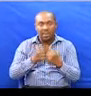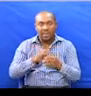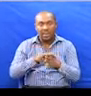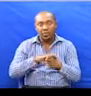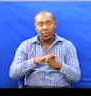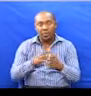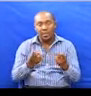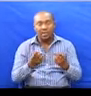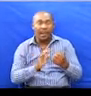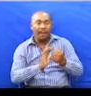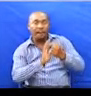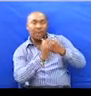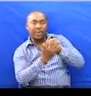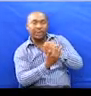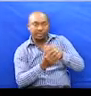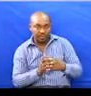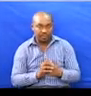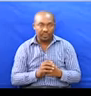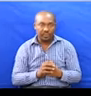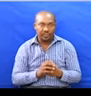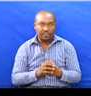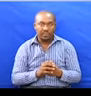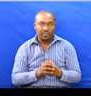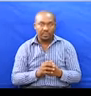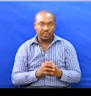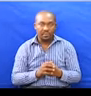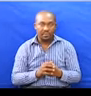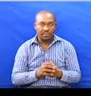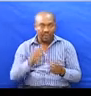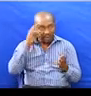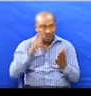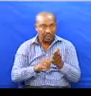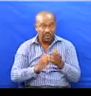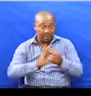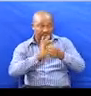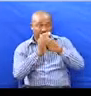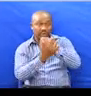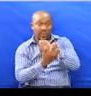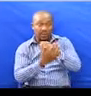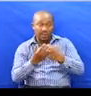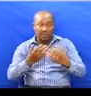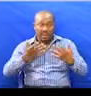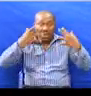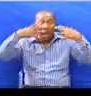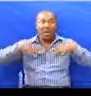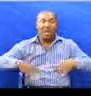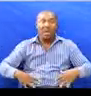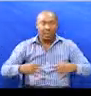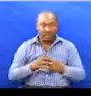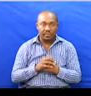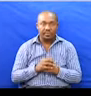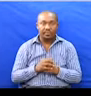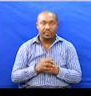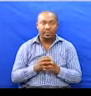of our body. Energy is used, protein is used in protection of what? Of our body. How?